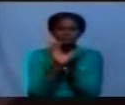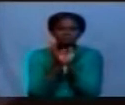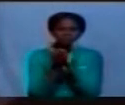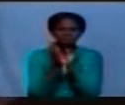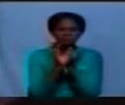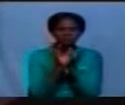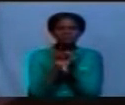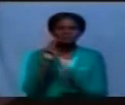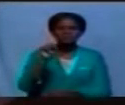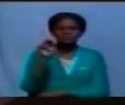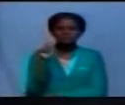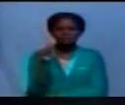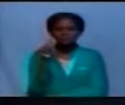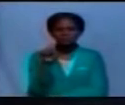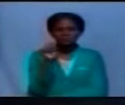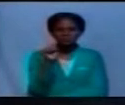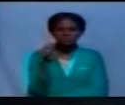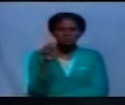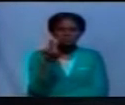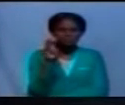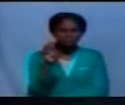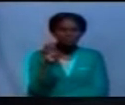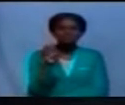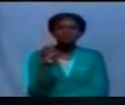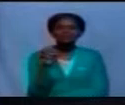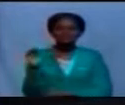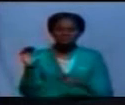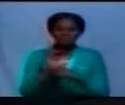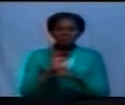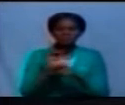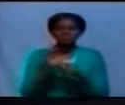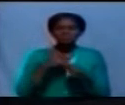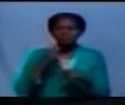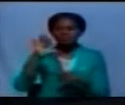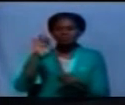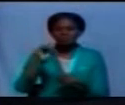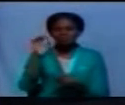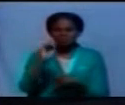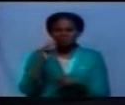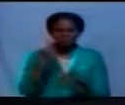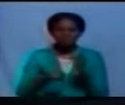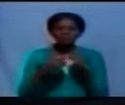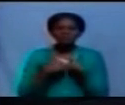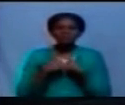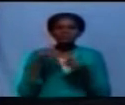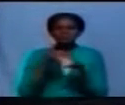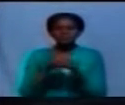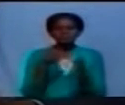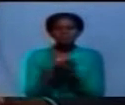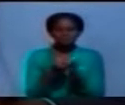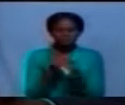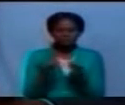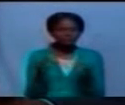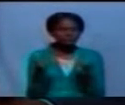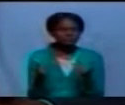in terms of the market share, the commercial banks control 90% of the financial services assets in the country. Obviously,